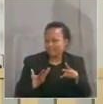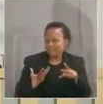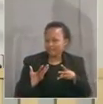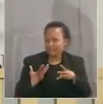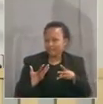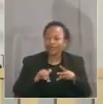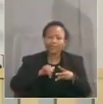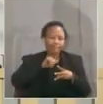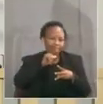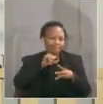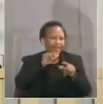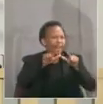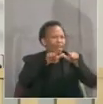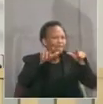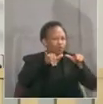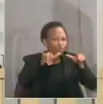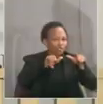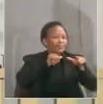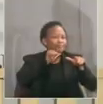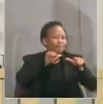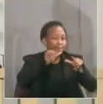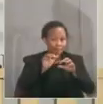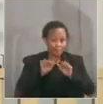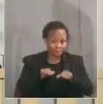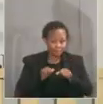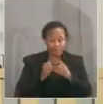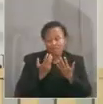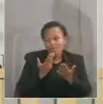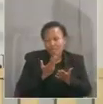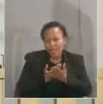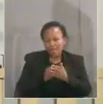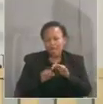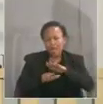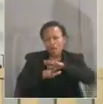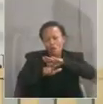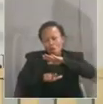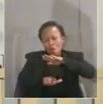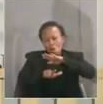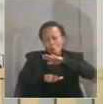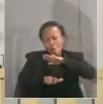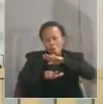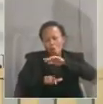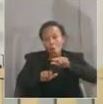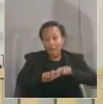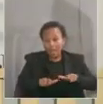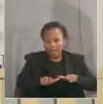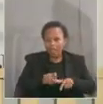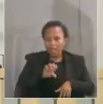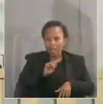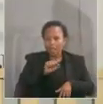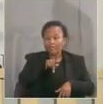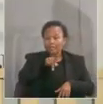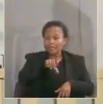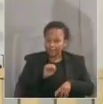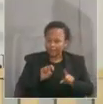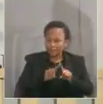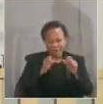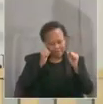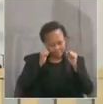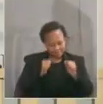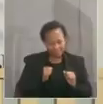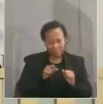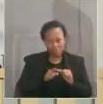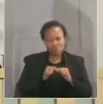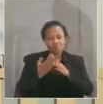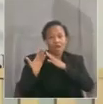irrespective of the level. You may be at a very lower level of SAPS, but you are still accountable for each